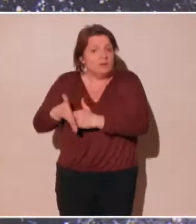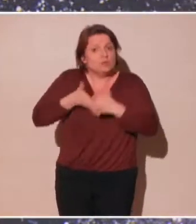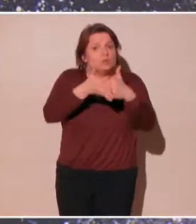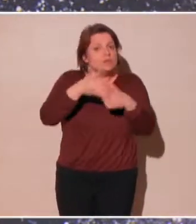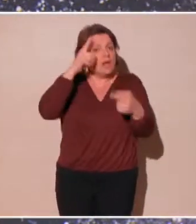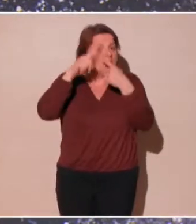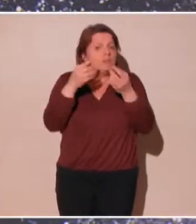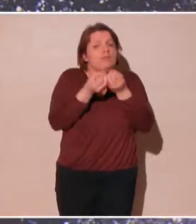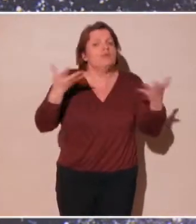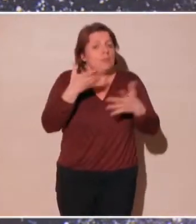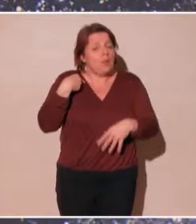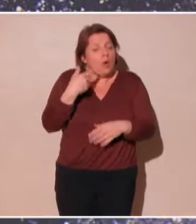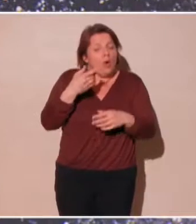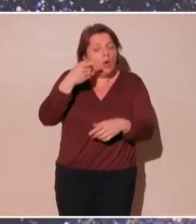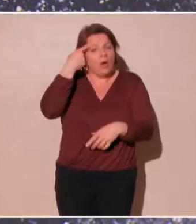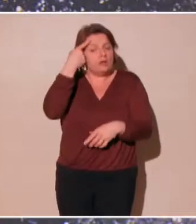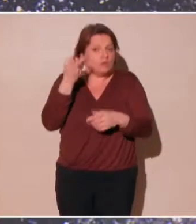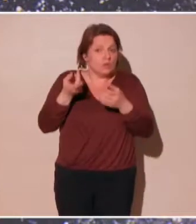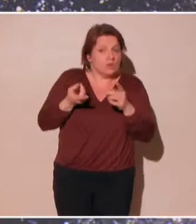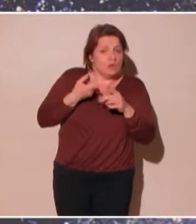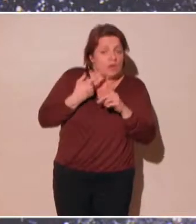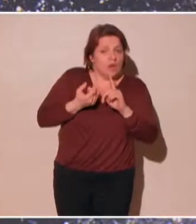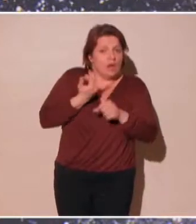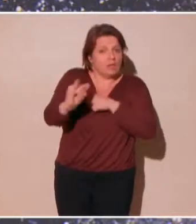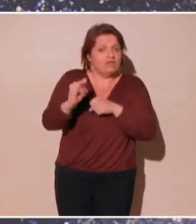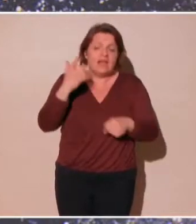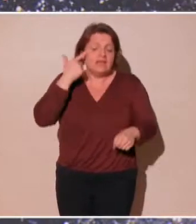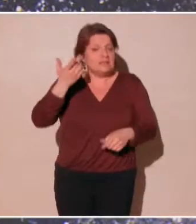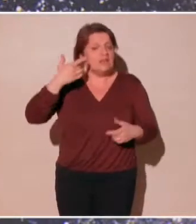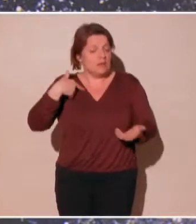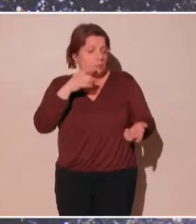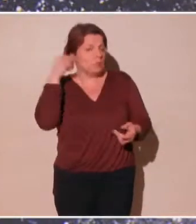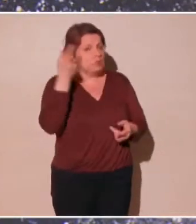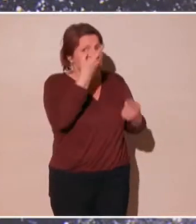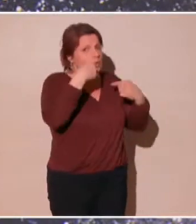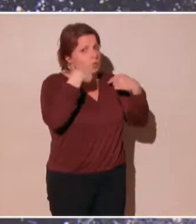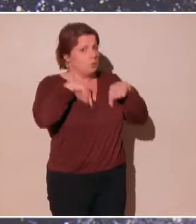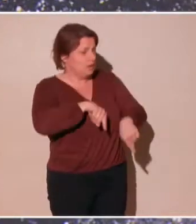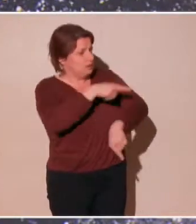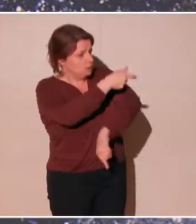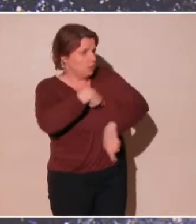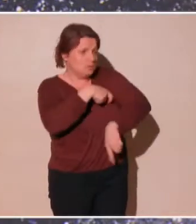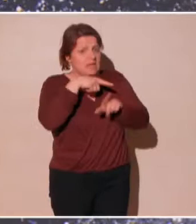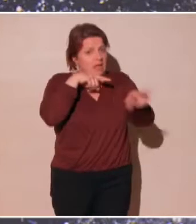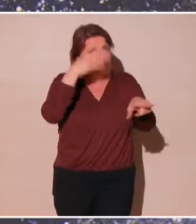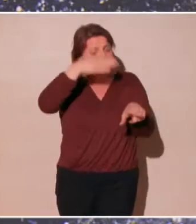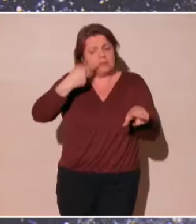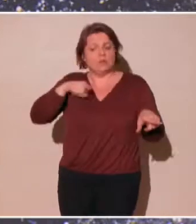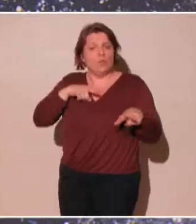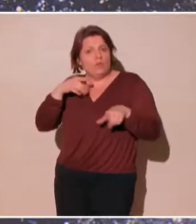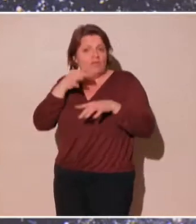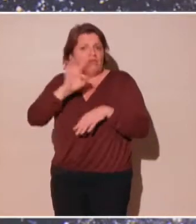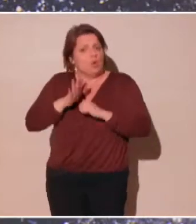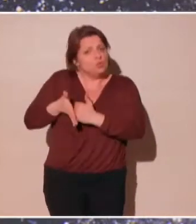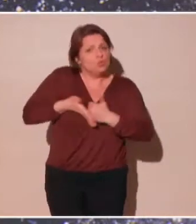Mr. Commissioner, you know that France will support your propositions. I genuinely believe that we need a European